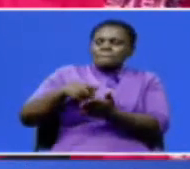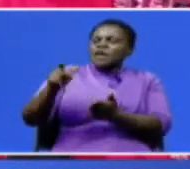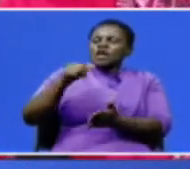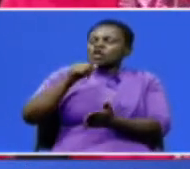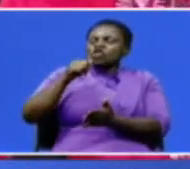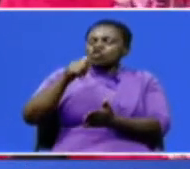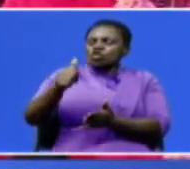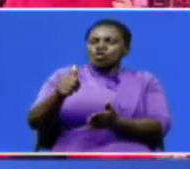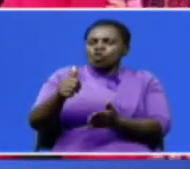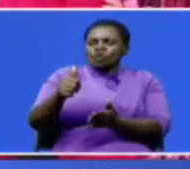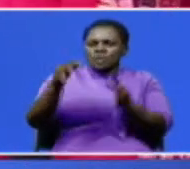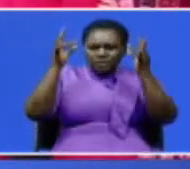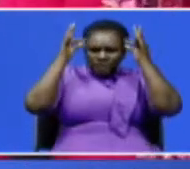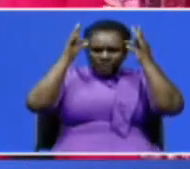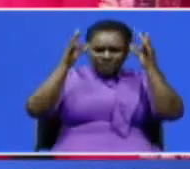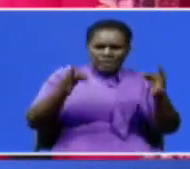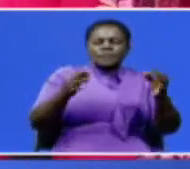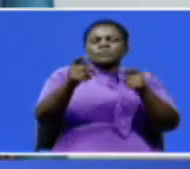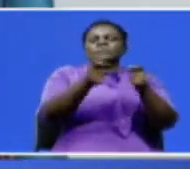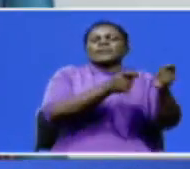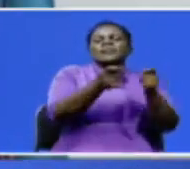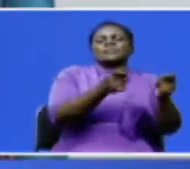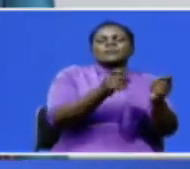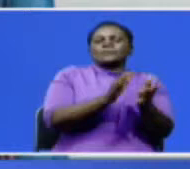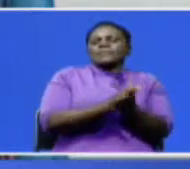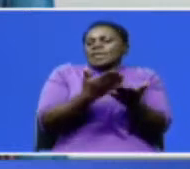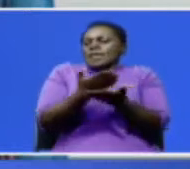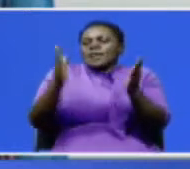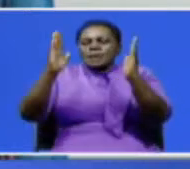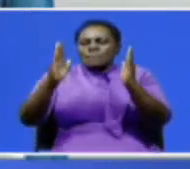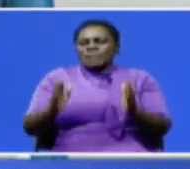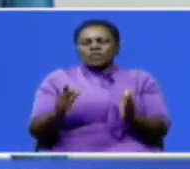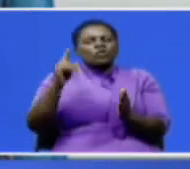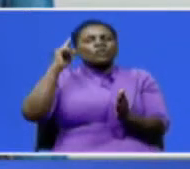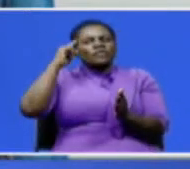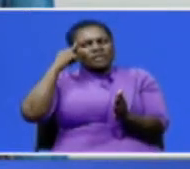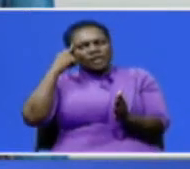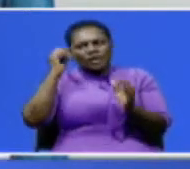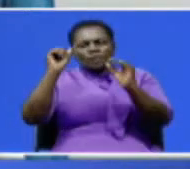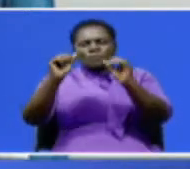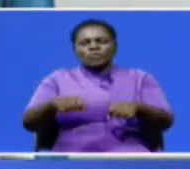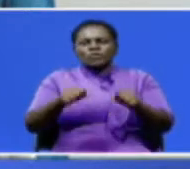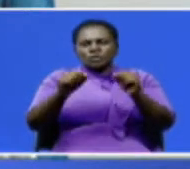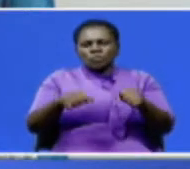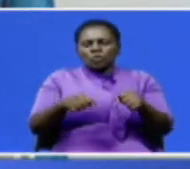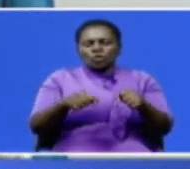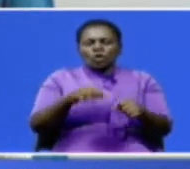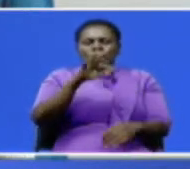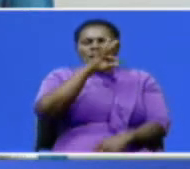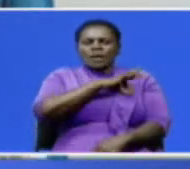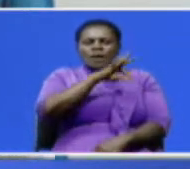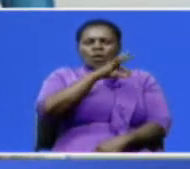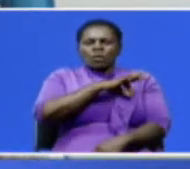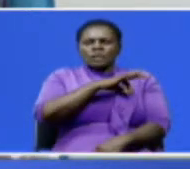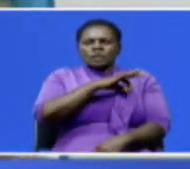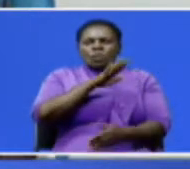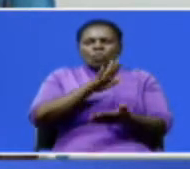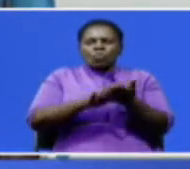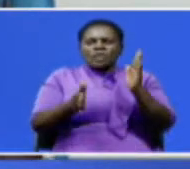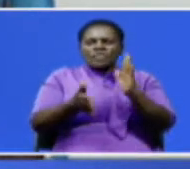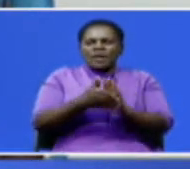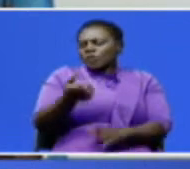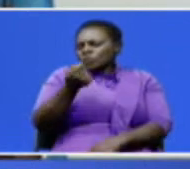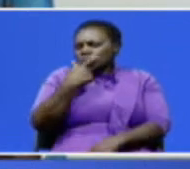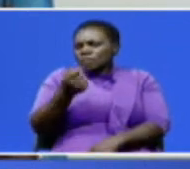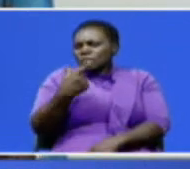not be subject to the whims of the management. Anybody who thinks that he can be paid clinical allowance without going to treat